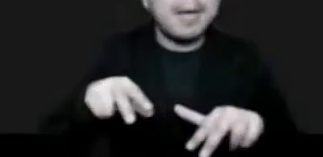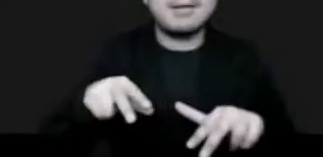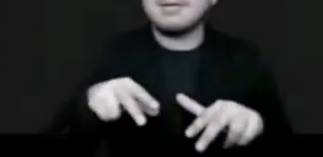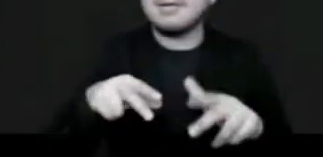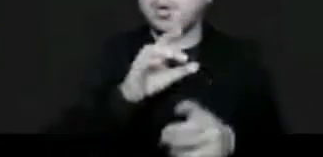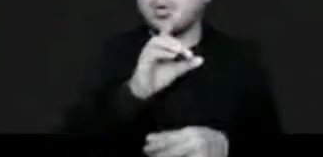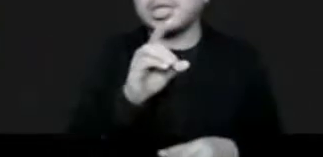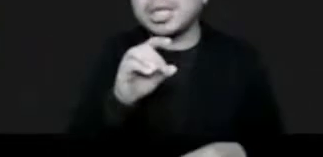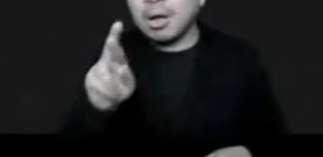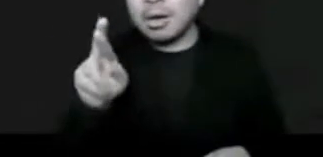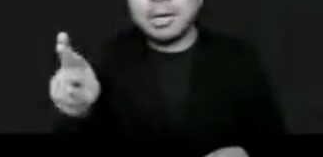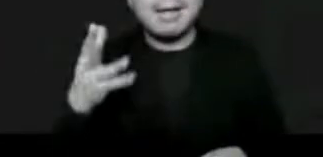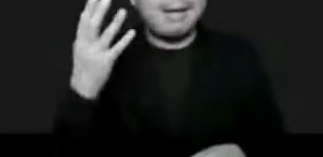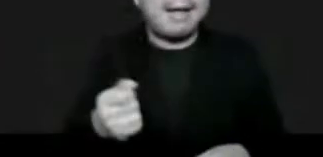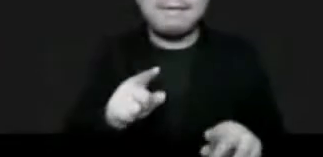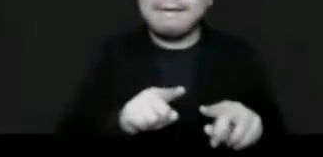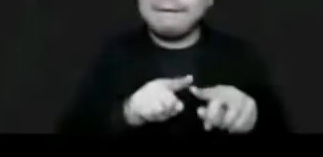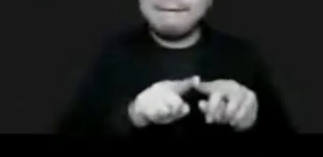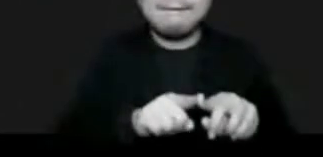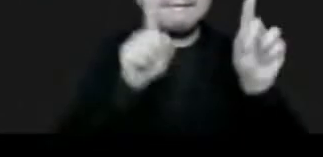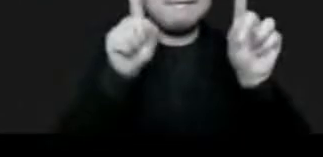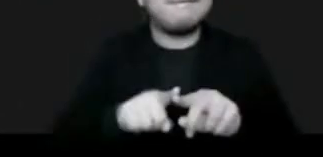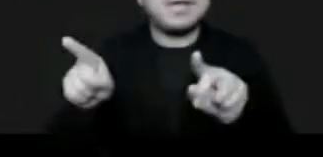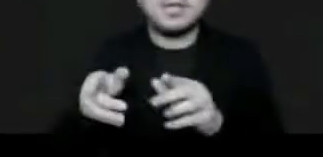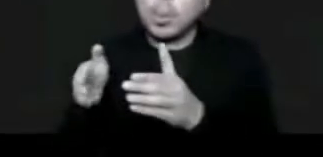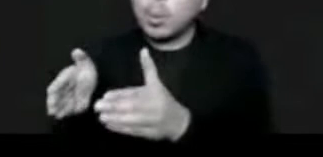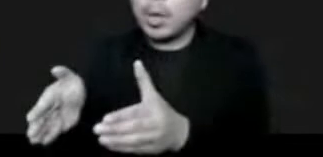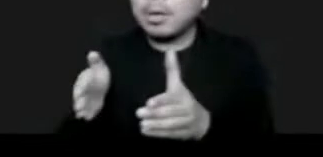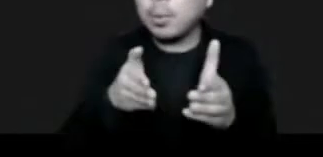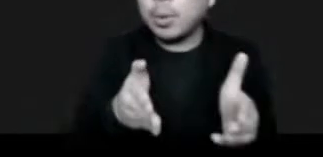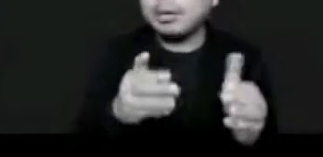we have shared information, we have shared